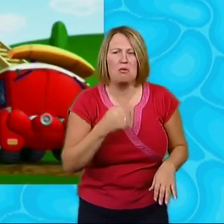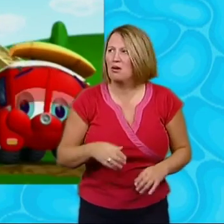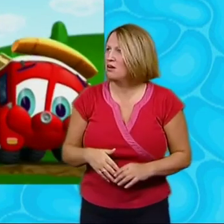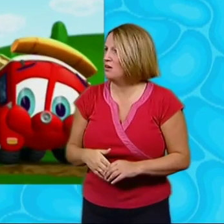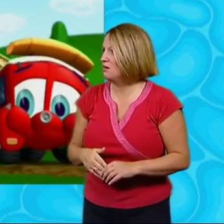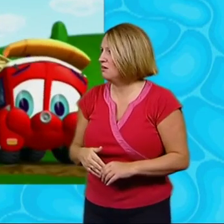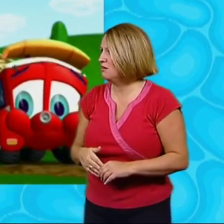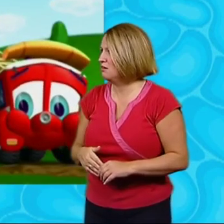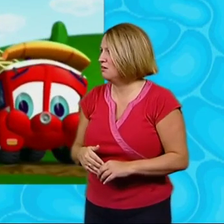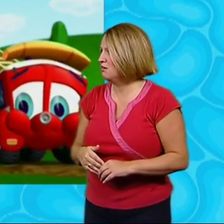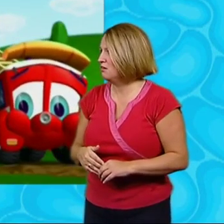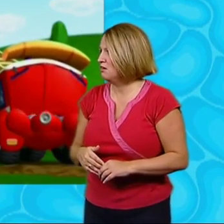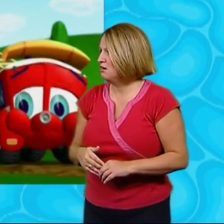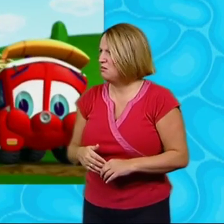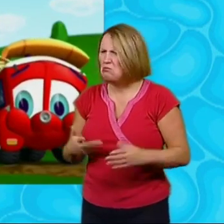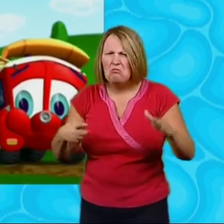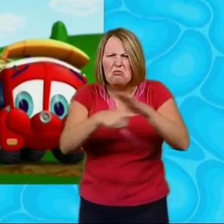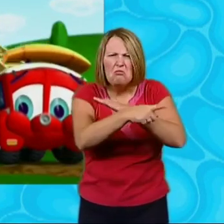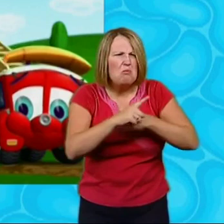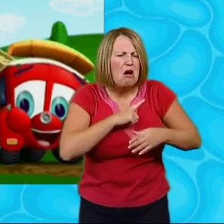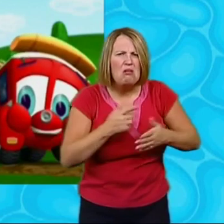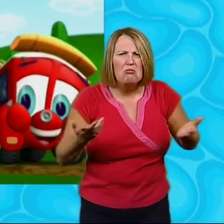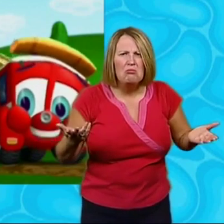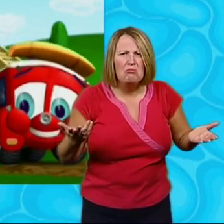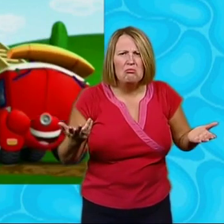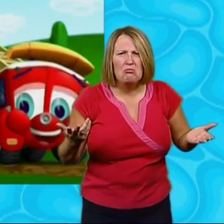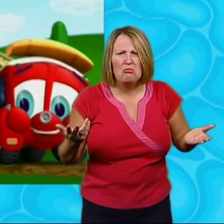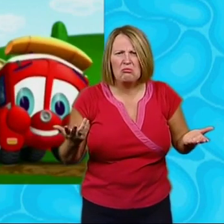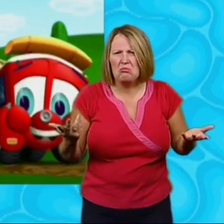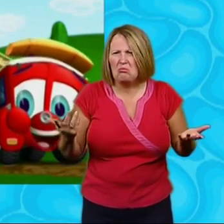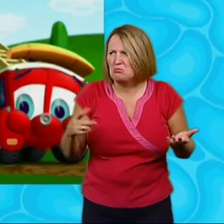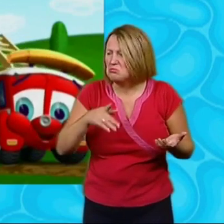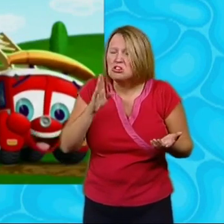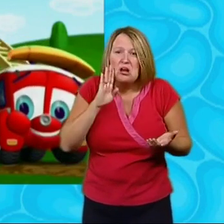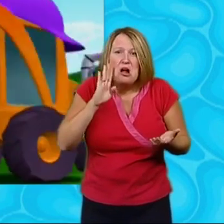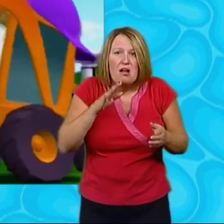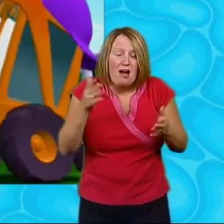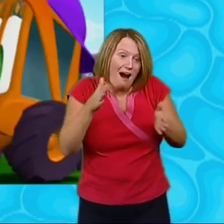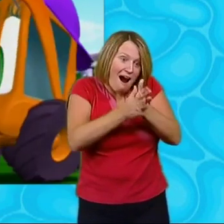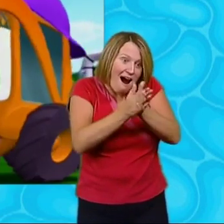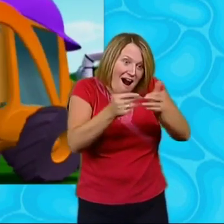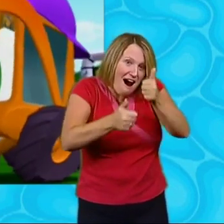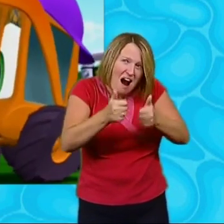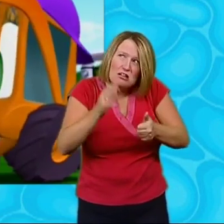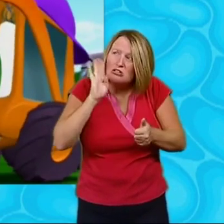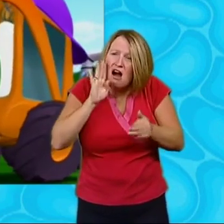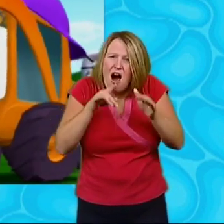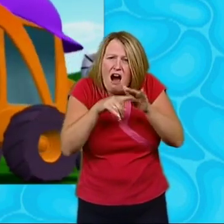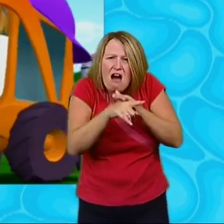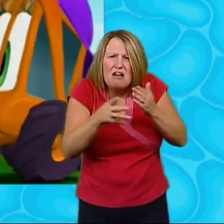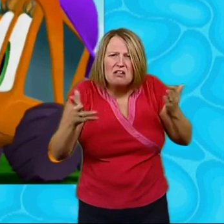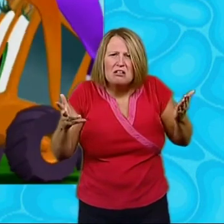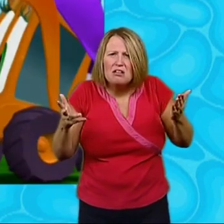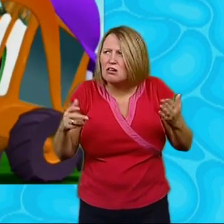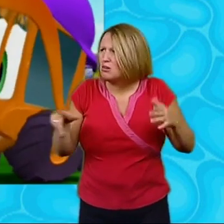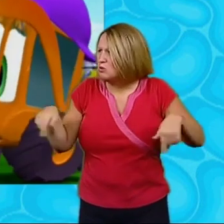Oh. Why did she run off like that? I think she gets shy when people compliment her. But what shall we do without Jessie?